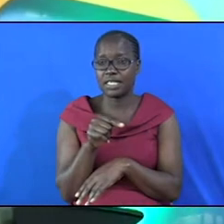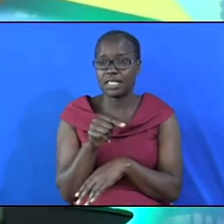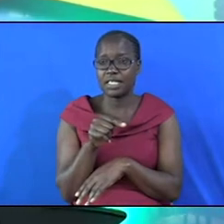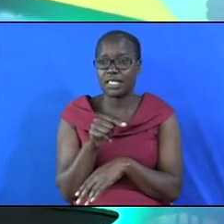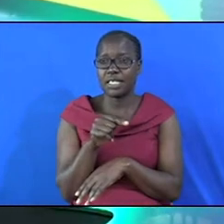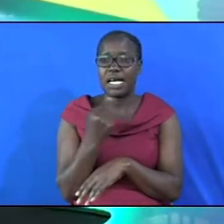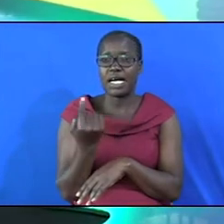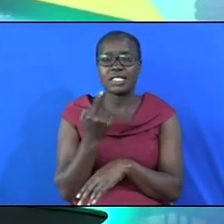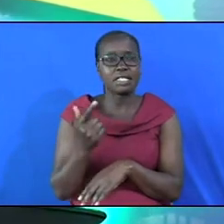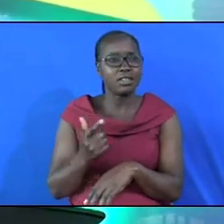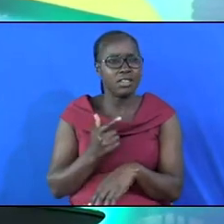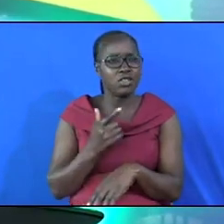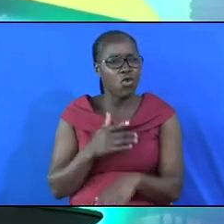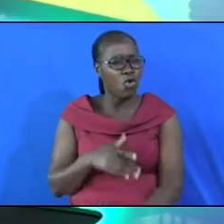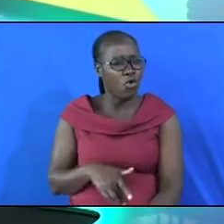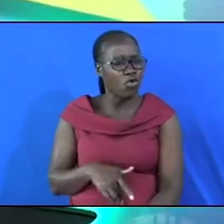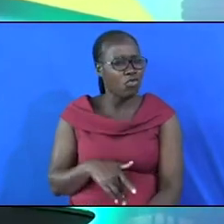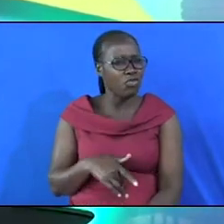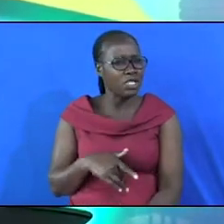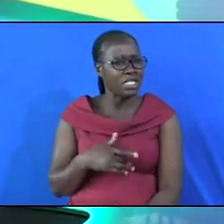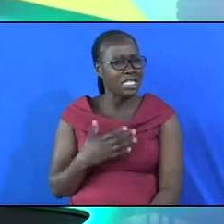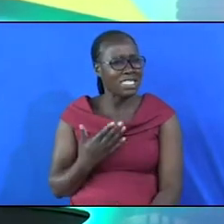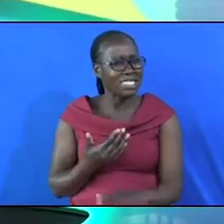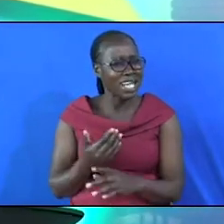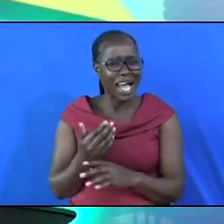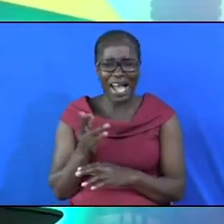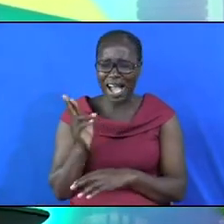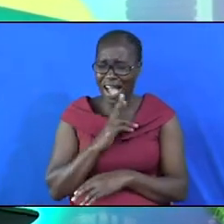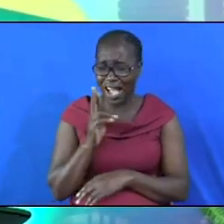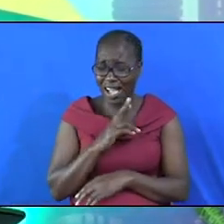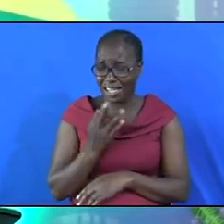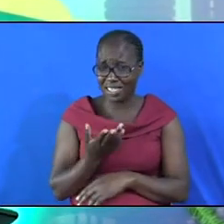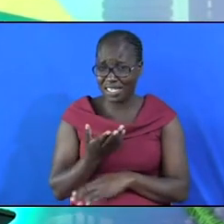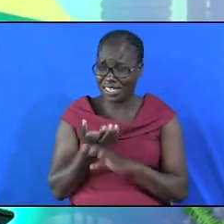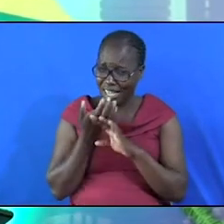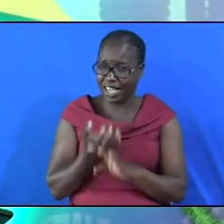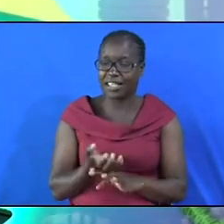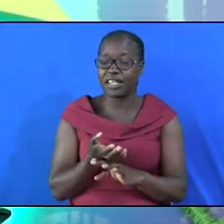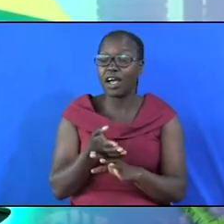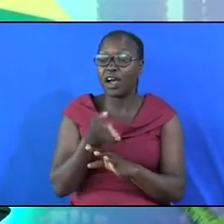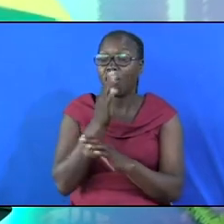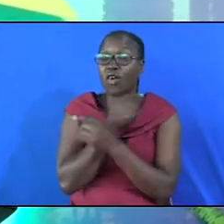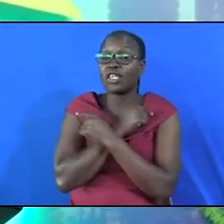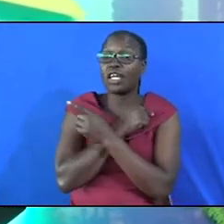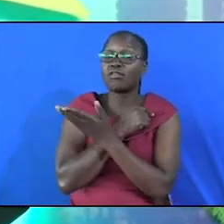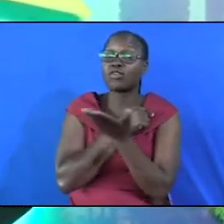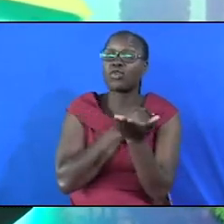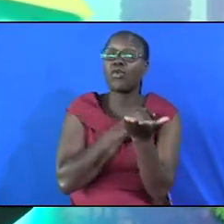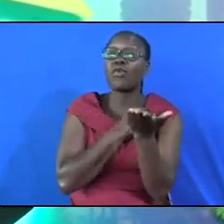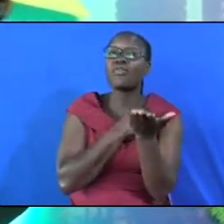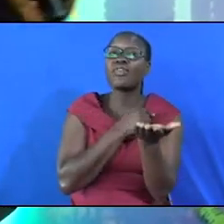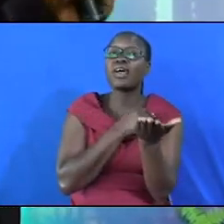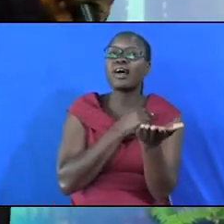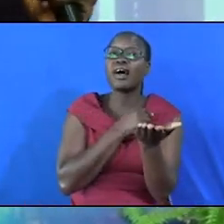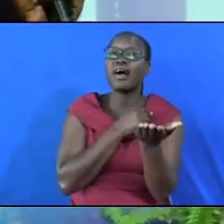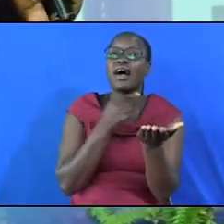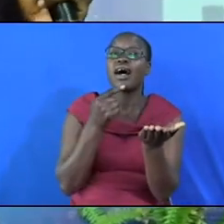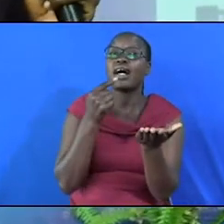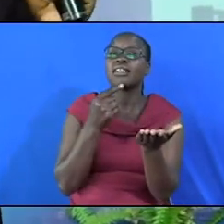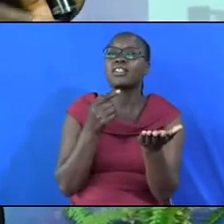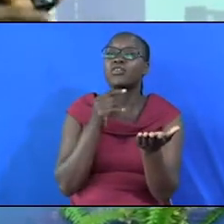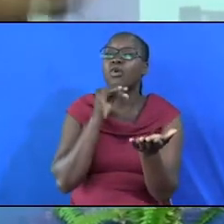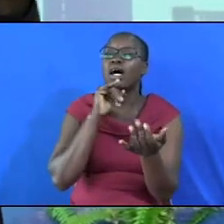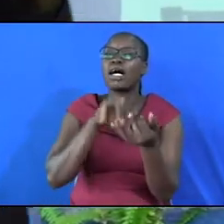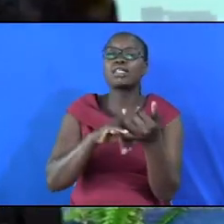a single lady who feels that things are tough. There's a God who loves you. I want to say to a